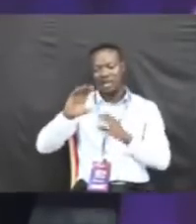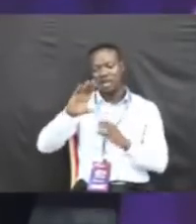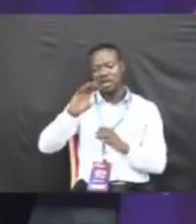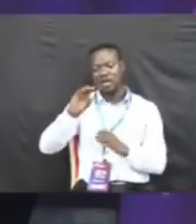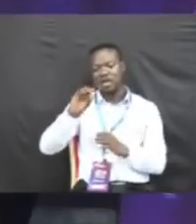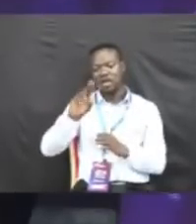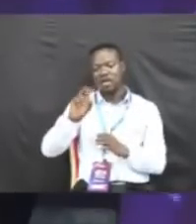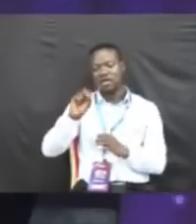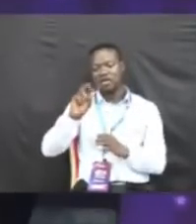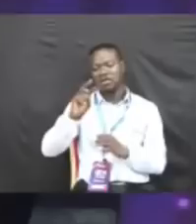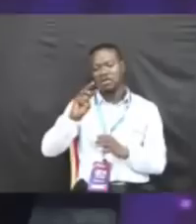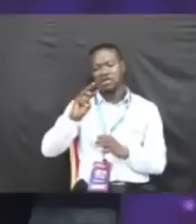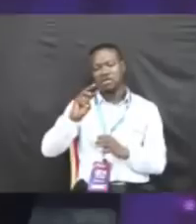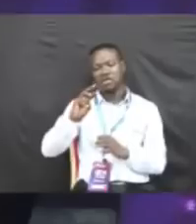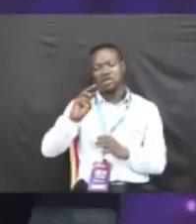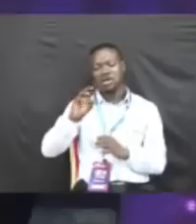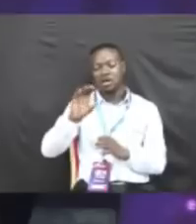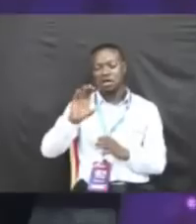from Simbaf.